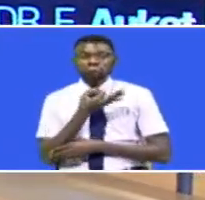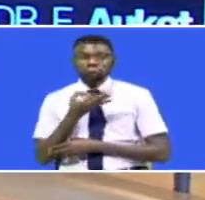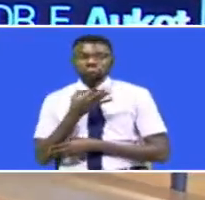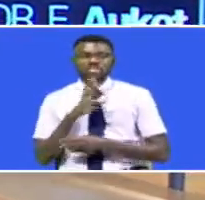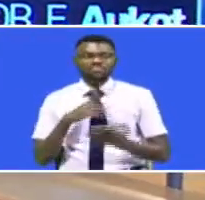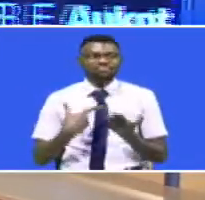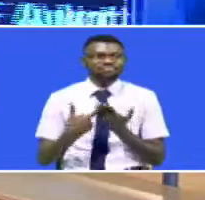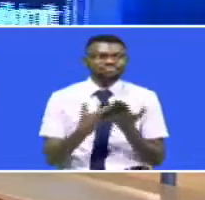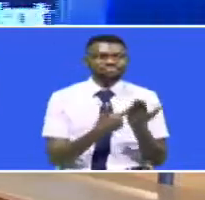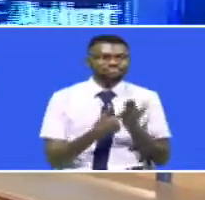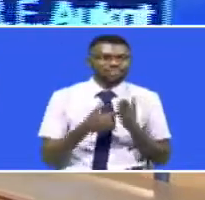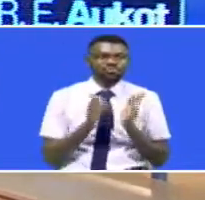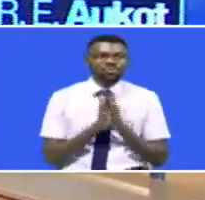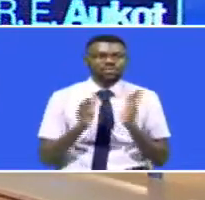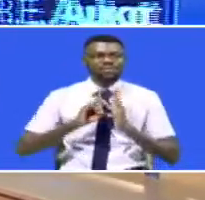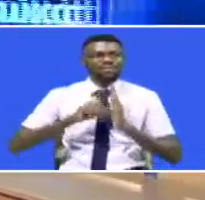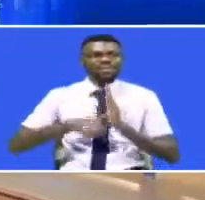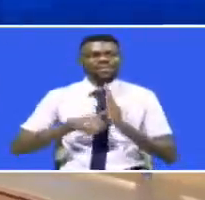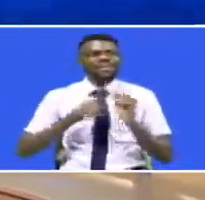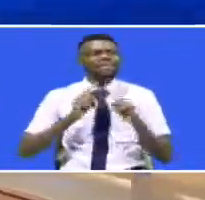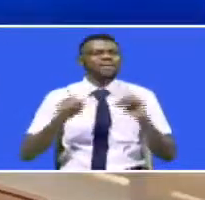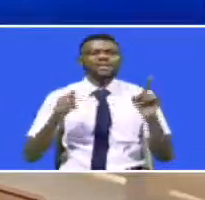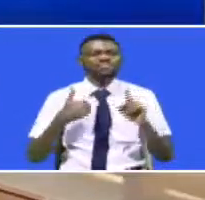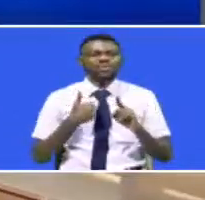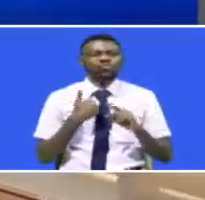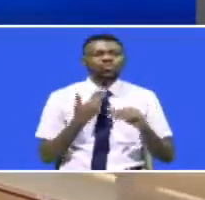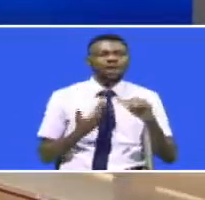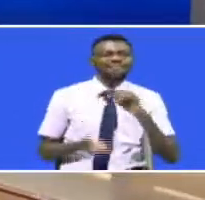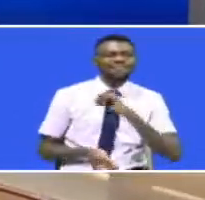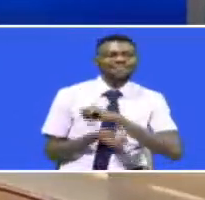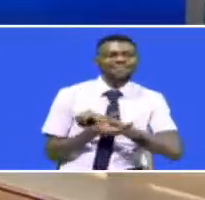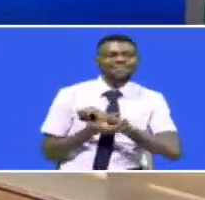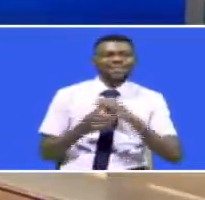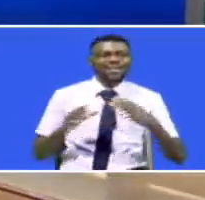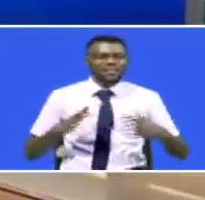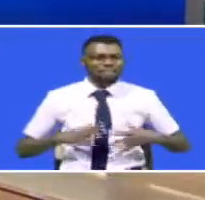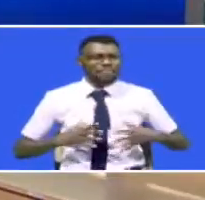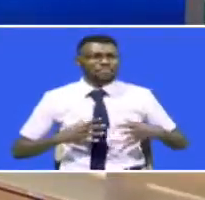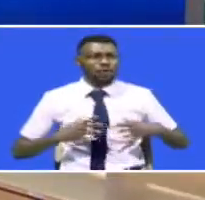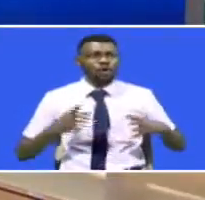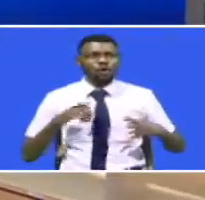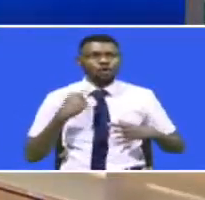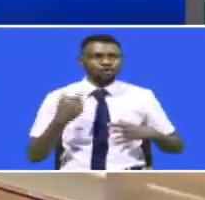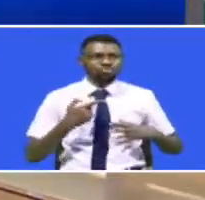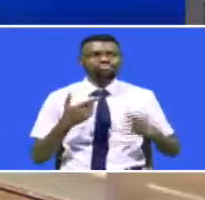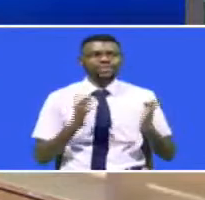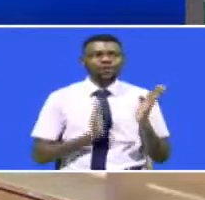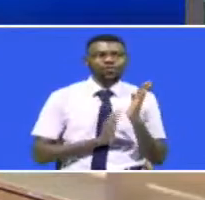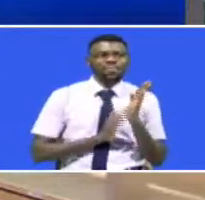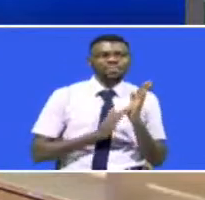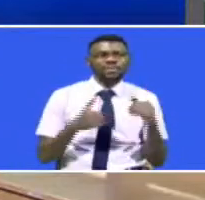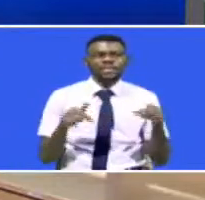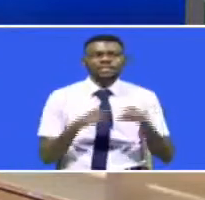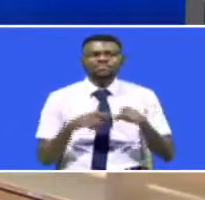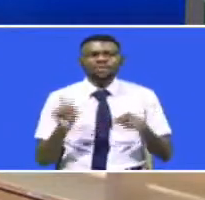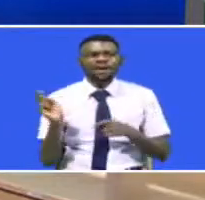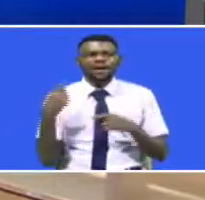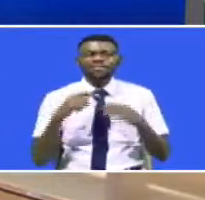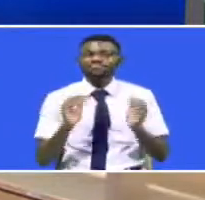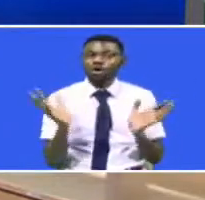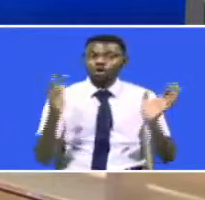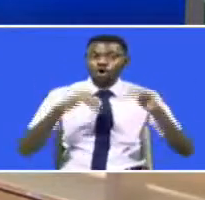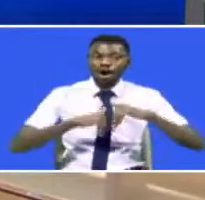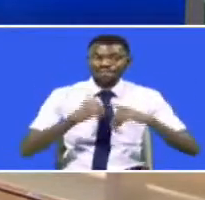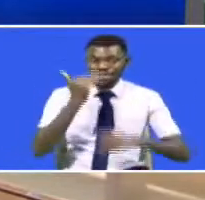in a moment. But first, let me tell you some of the voices that have spoken to this. Now, tonight we talk about the Kenya Conference